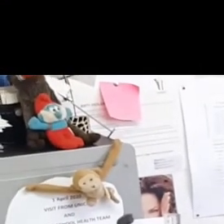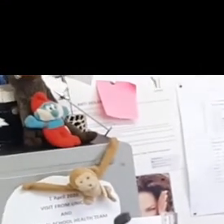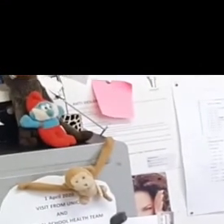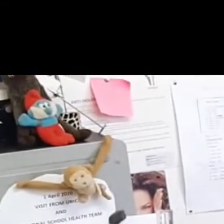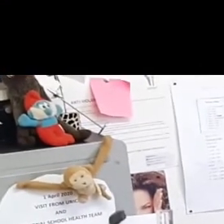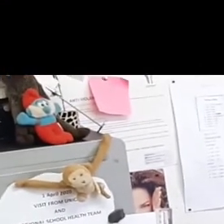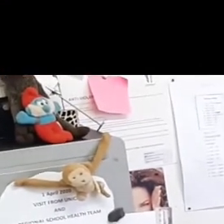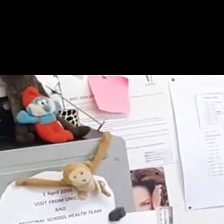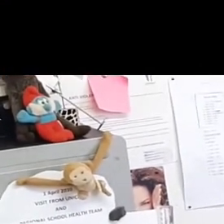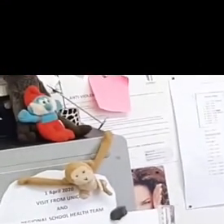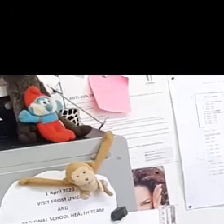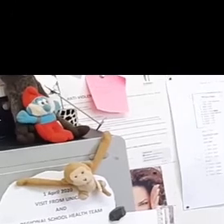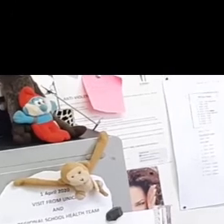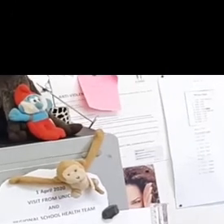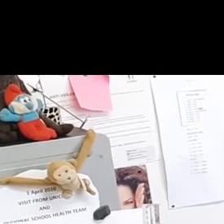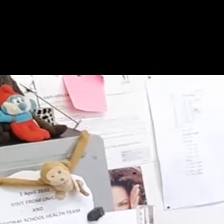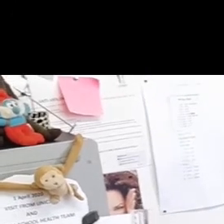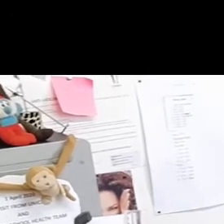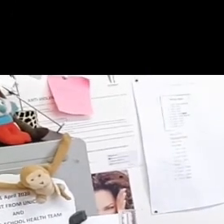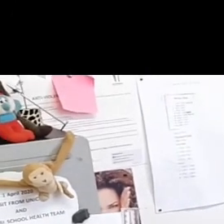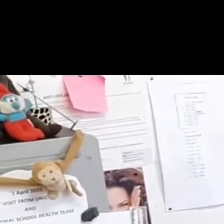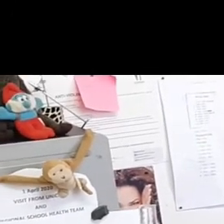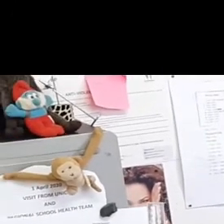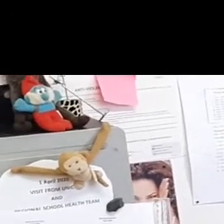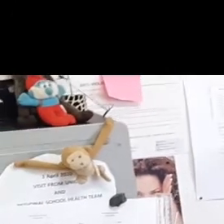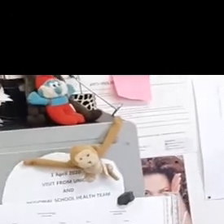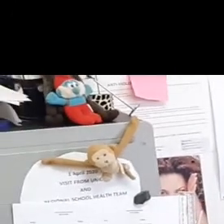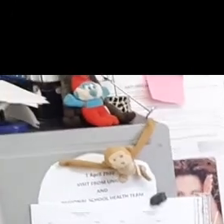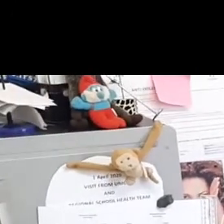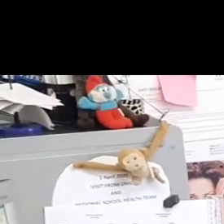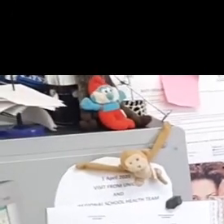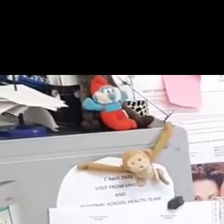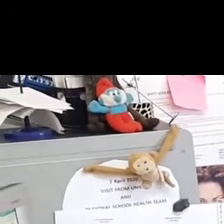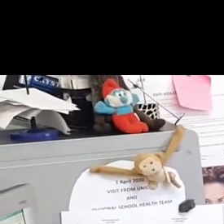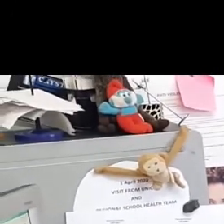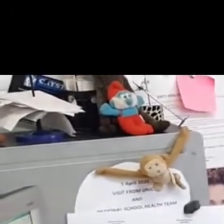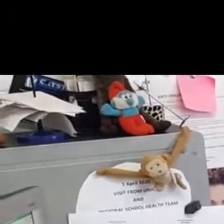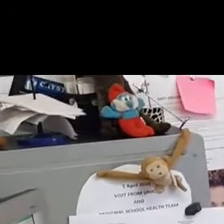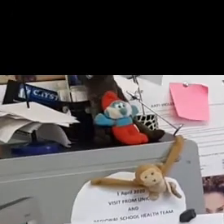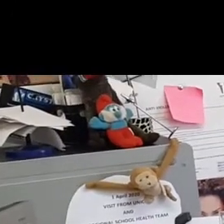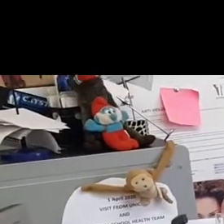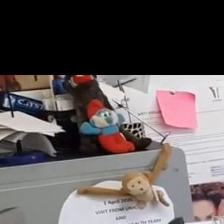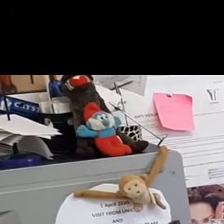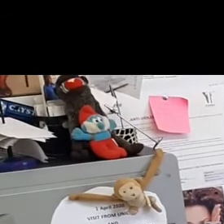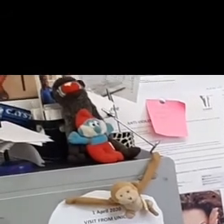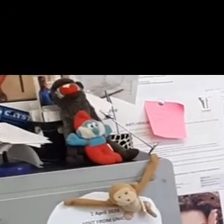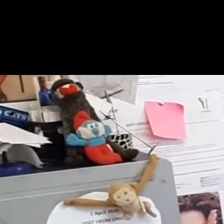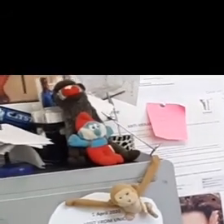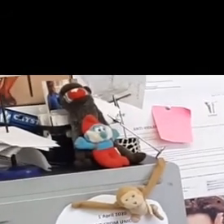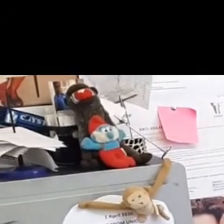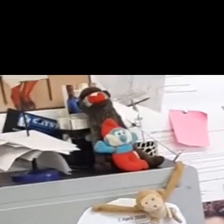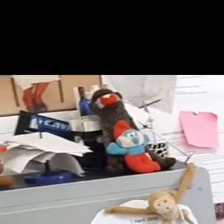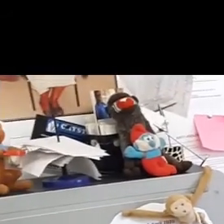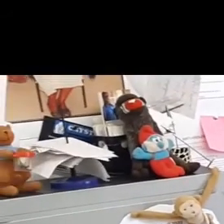I'm Mrs. Selma Davids. I'm the principal of Twandavis Primary School here in Gobabis,